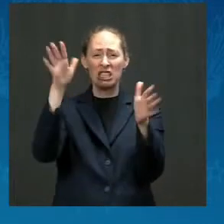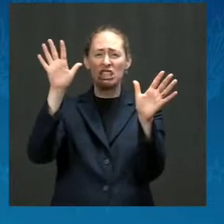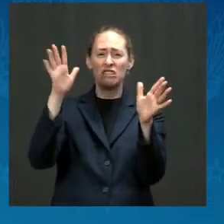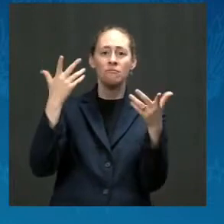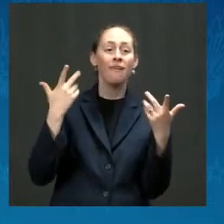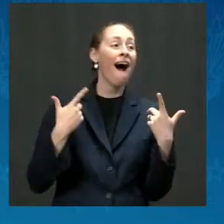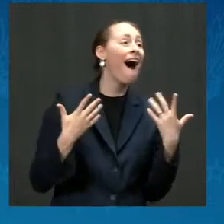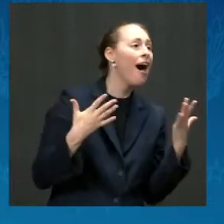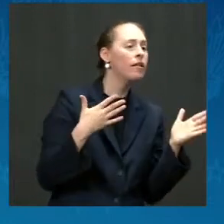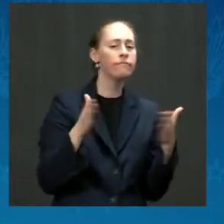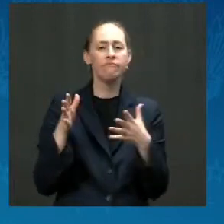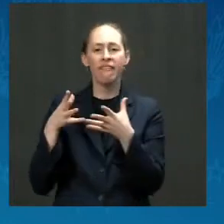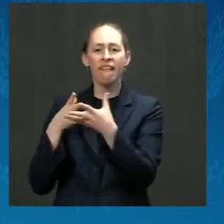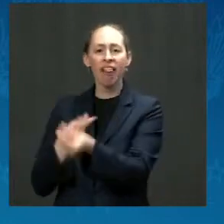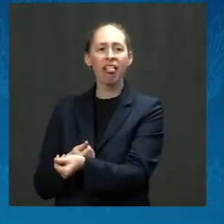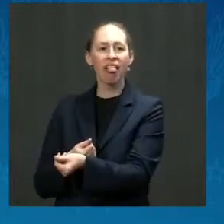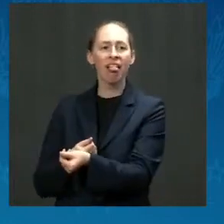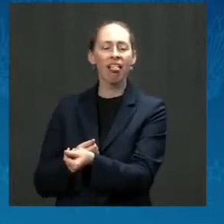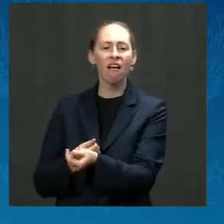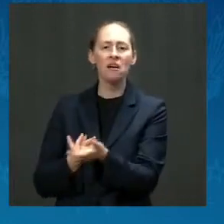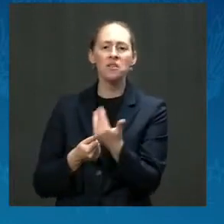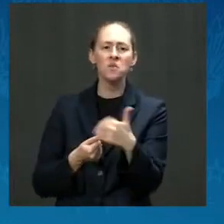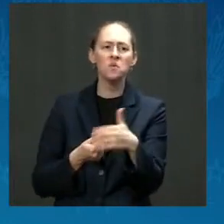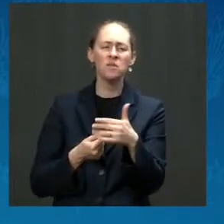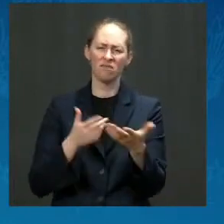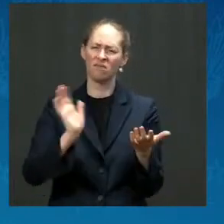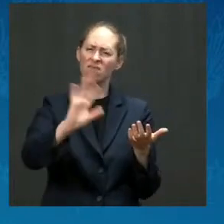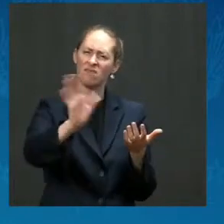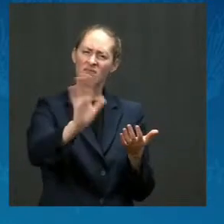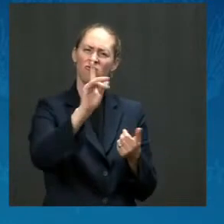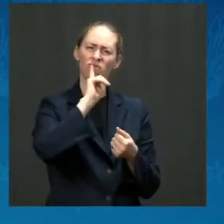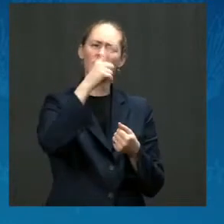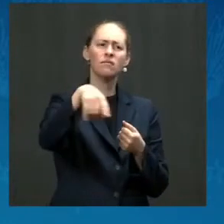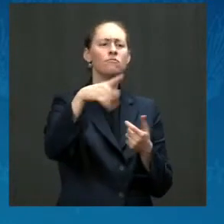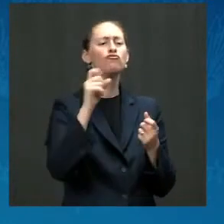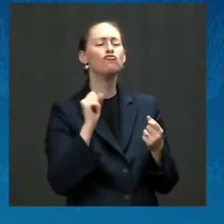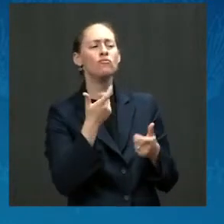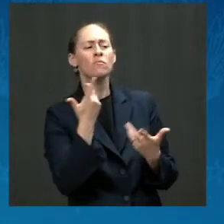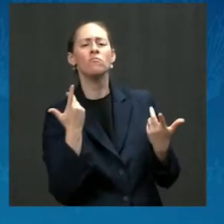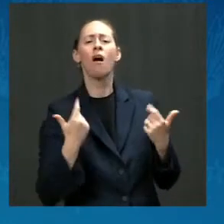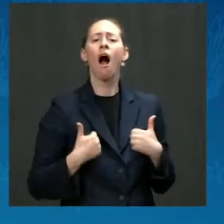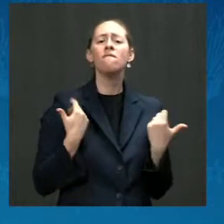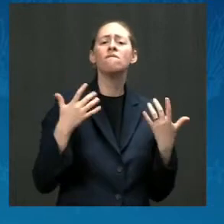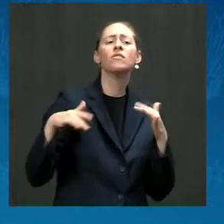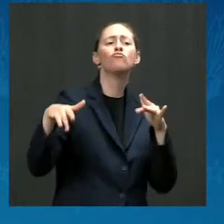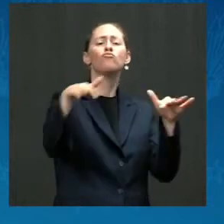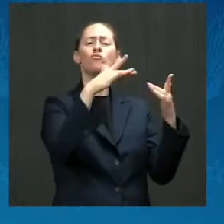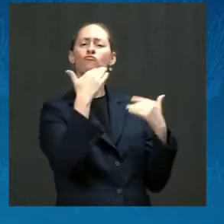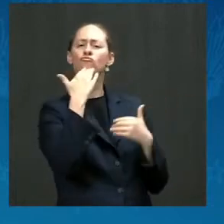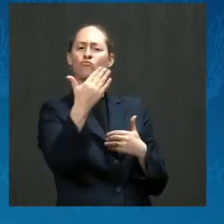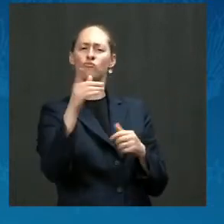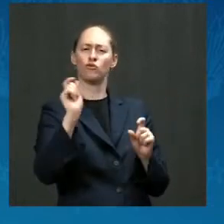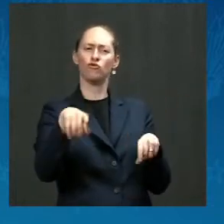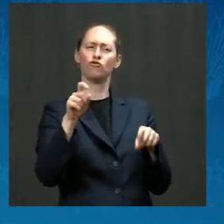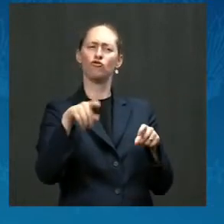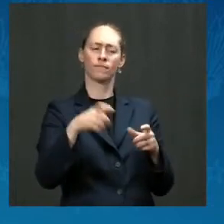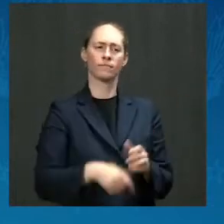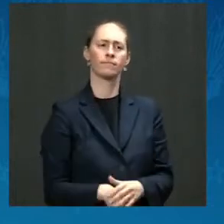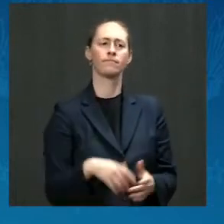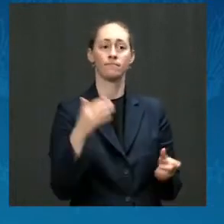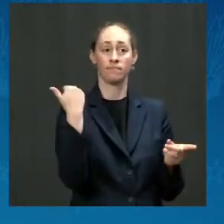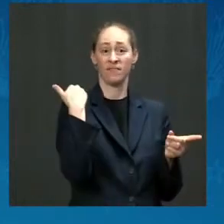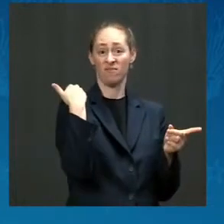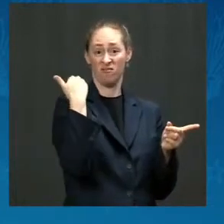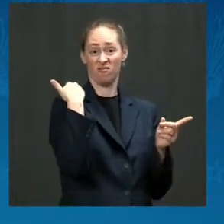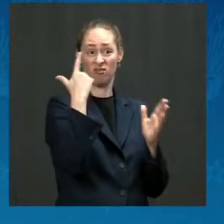they are entitled to have in terms of a quality of life. And to change the law, then, which is what we need